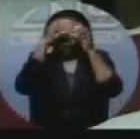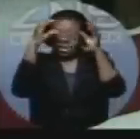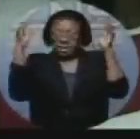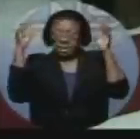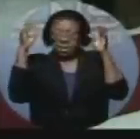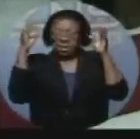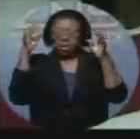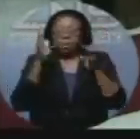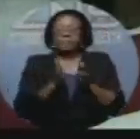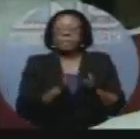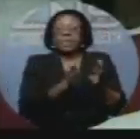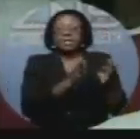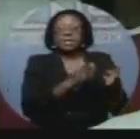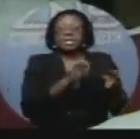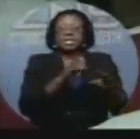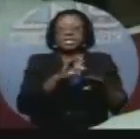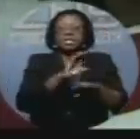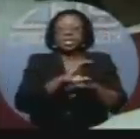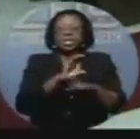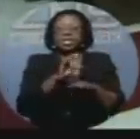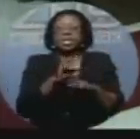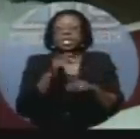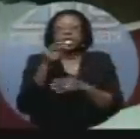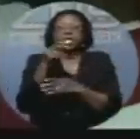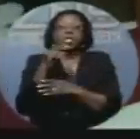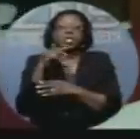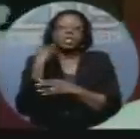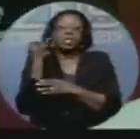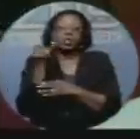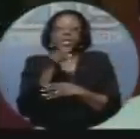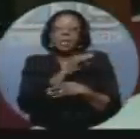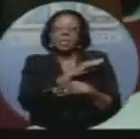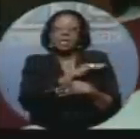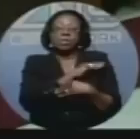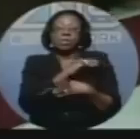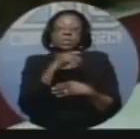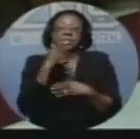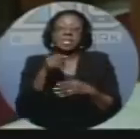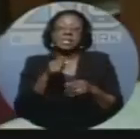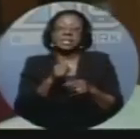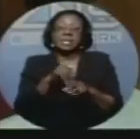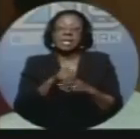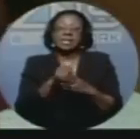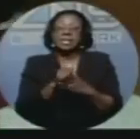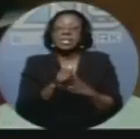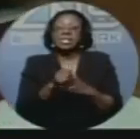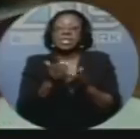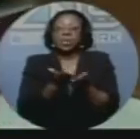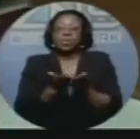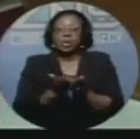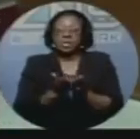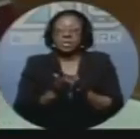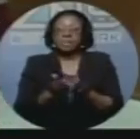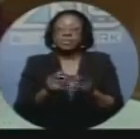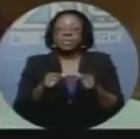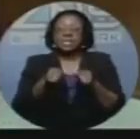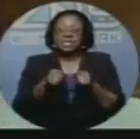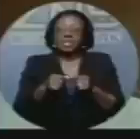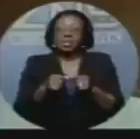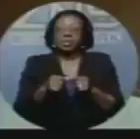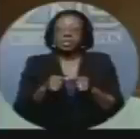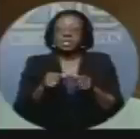Judy Monroe, reinforced the church's mandate to partner with stakeholders to infiltrate the Methodist message around the